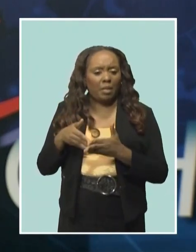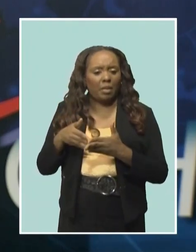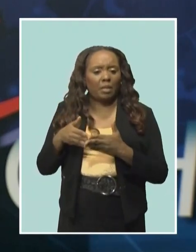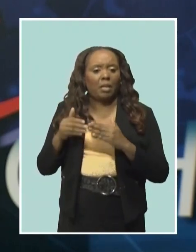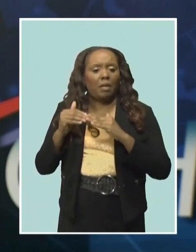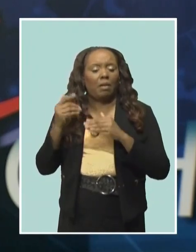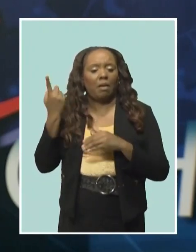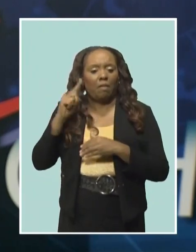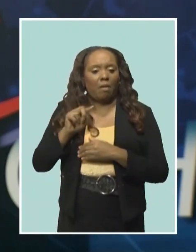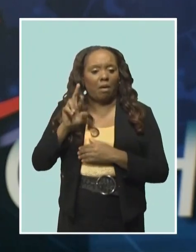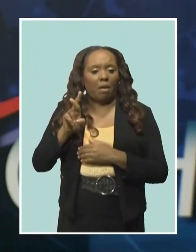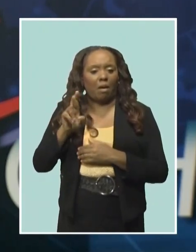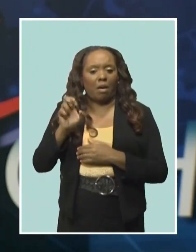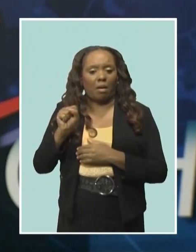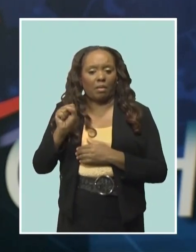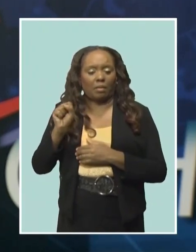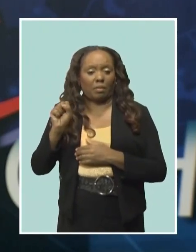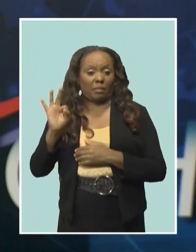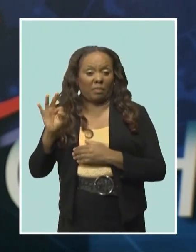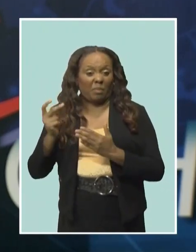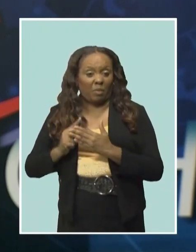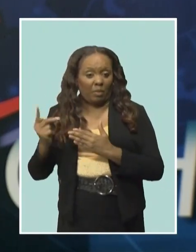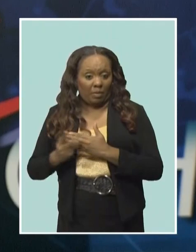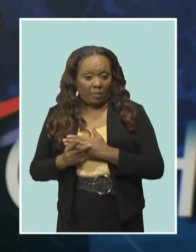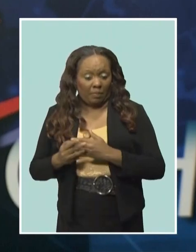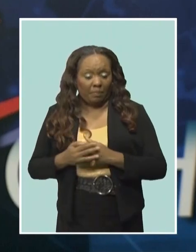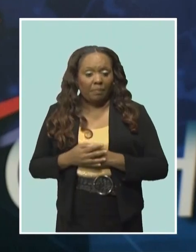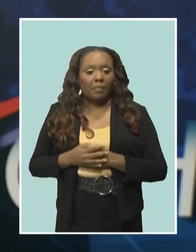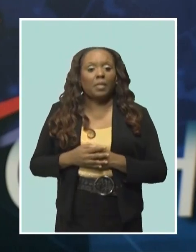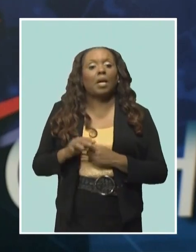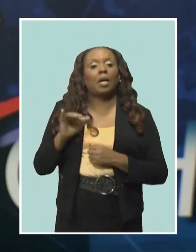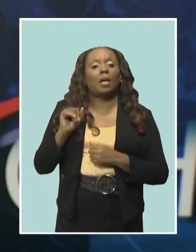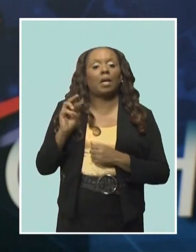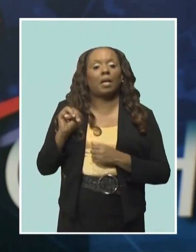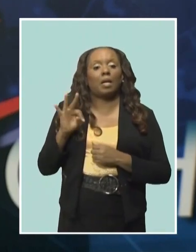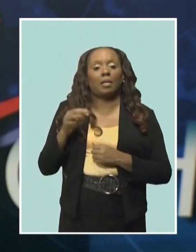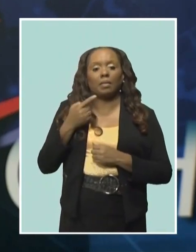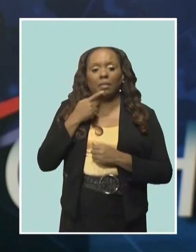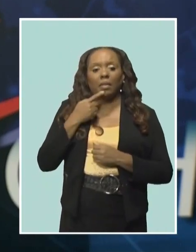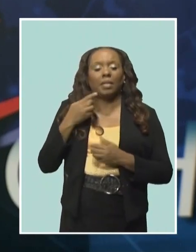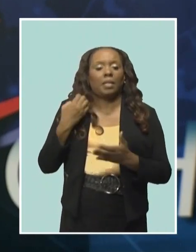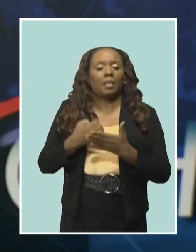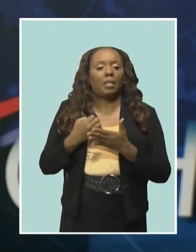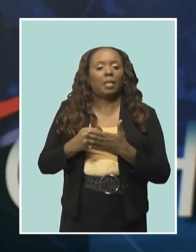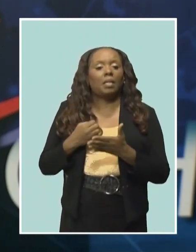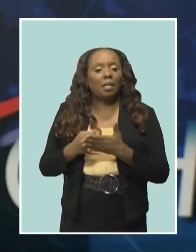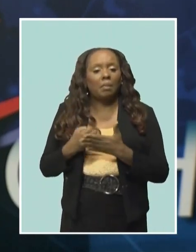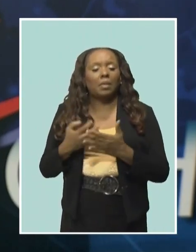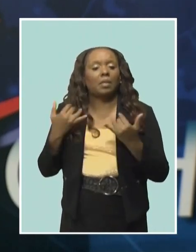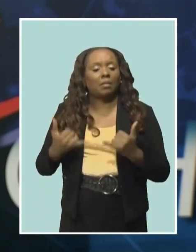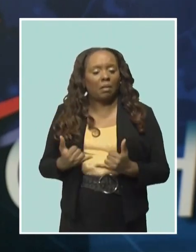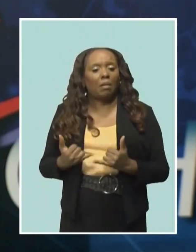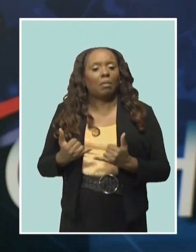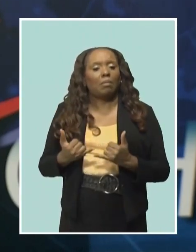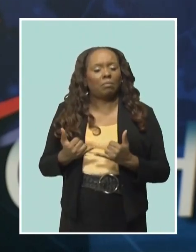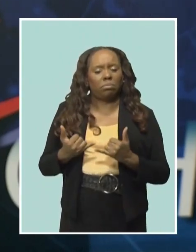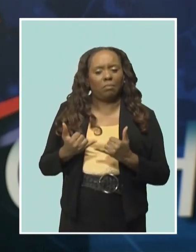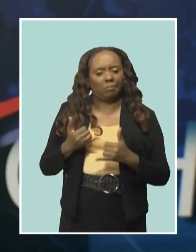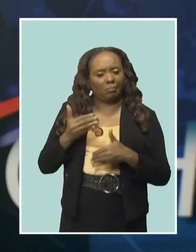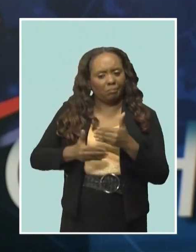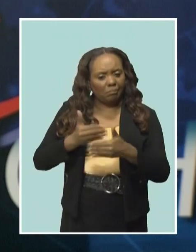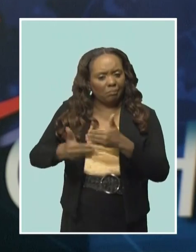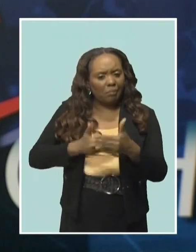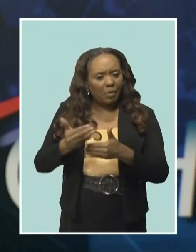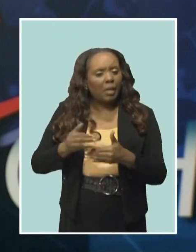the RSF. A statement from the IMF says Barbados' economy has recovered to pre-pandemic levels and its